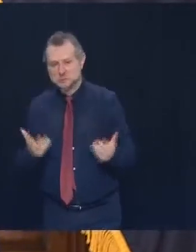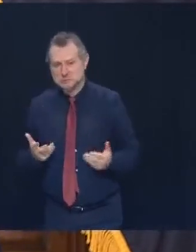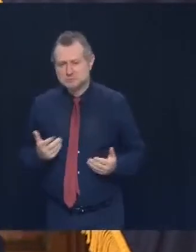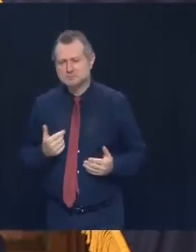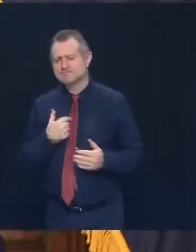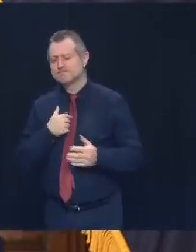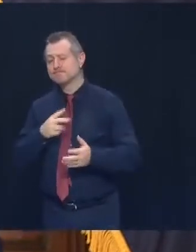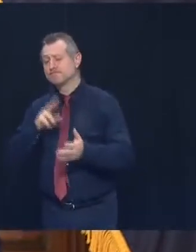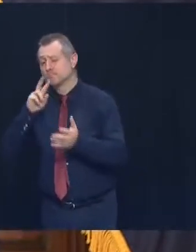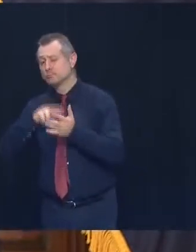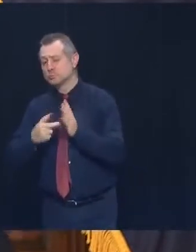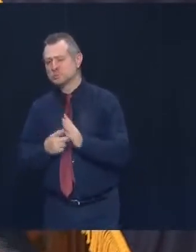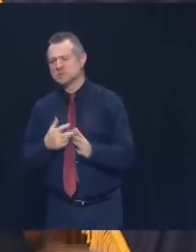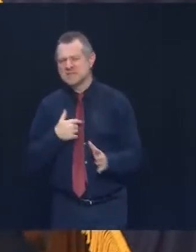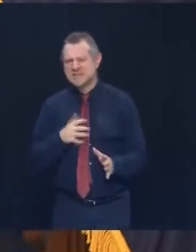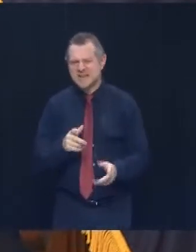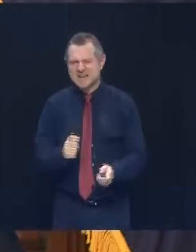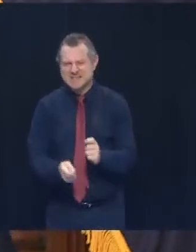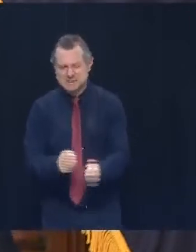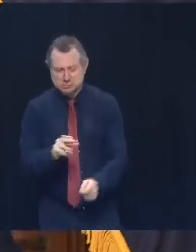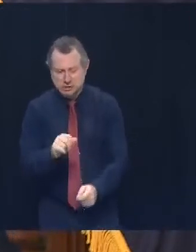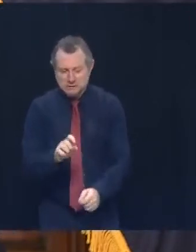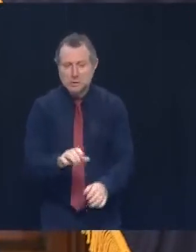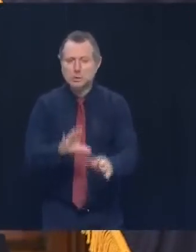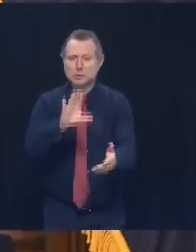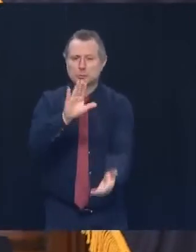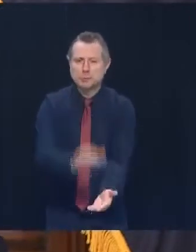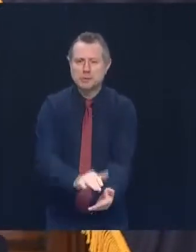low number, right?